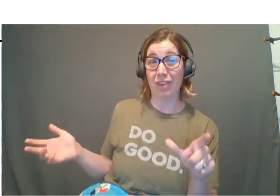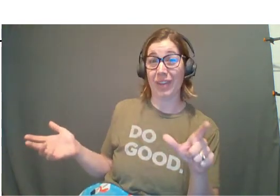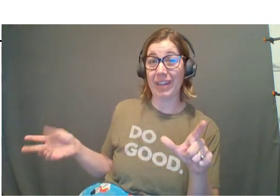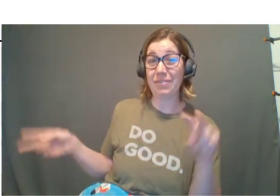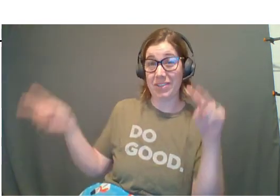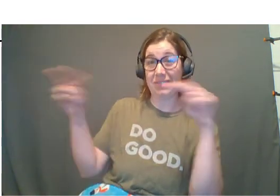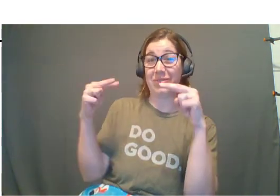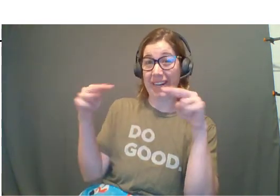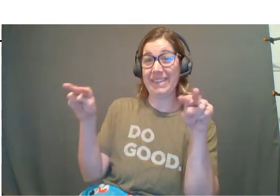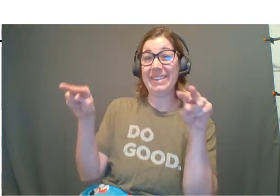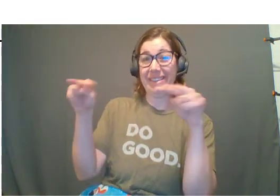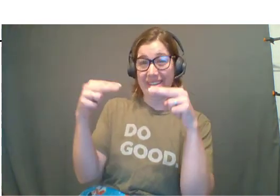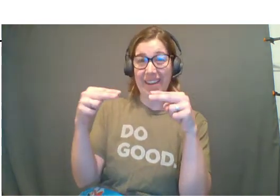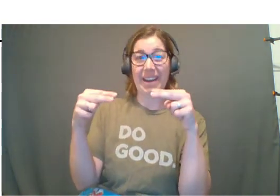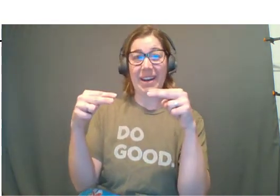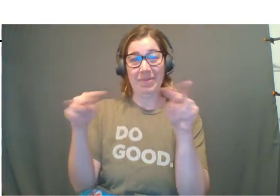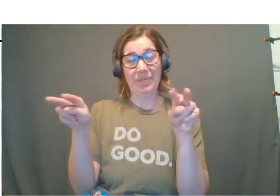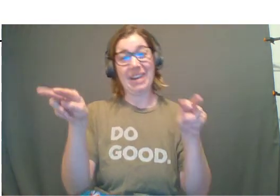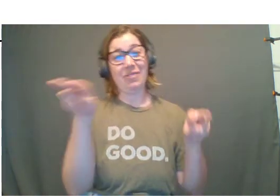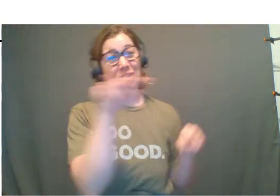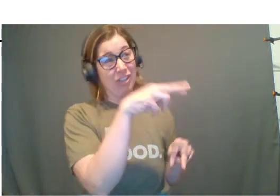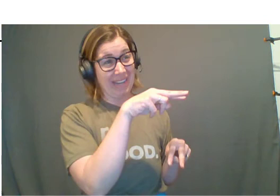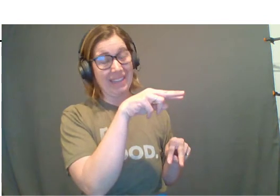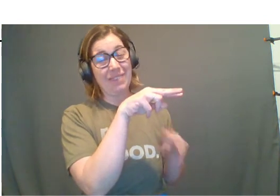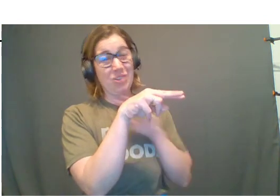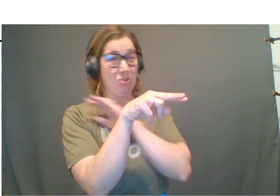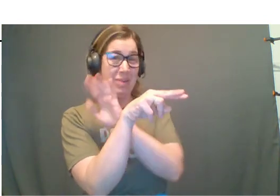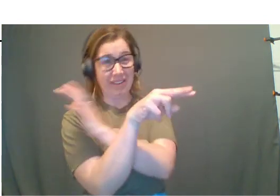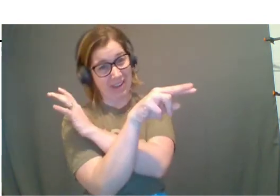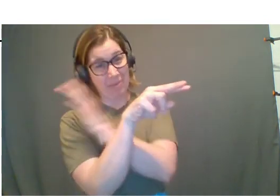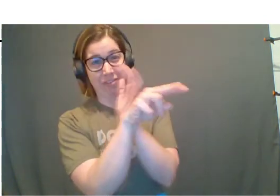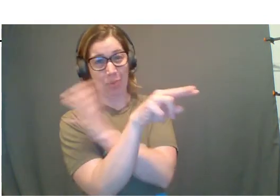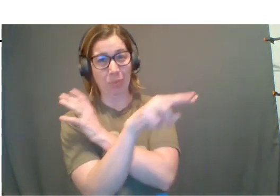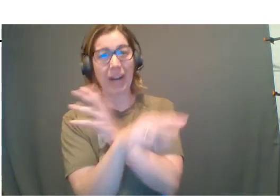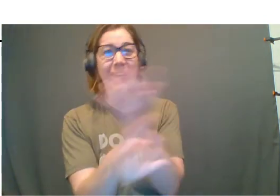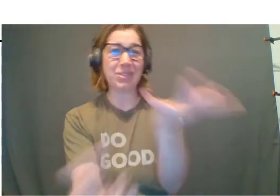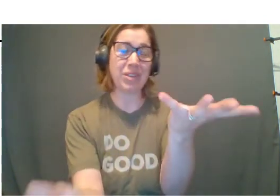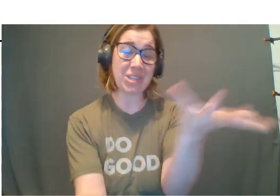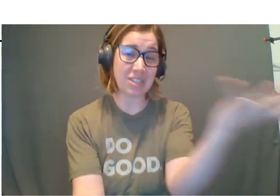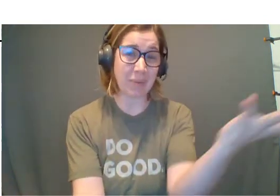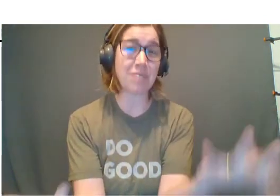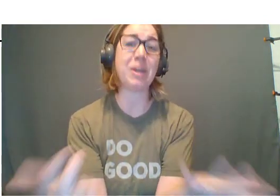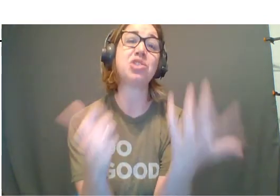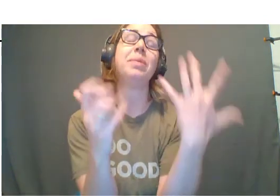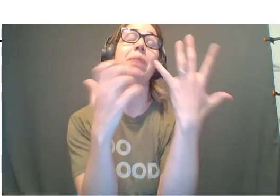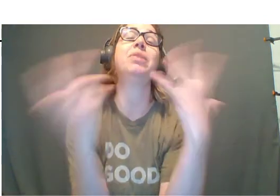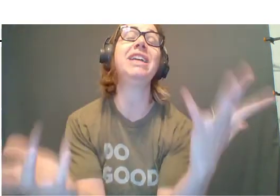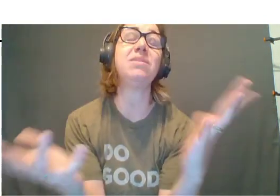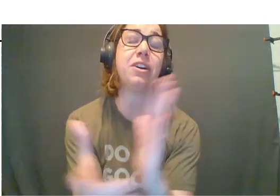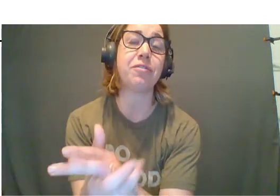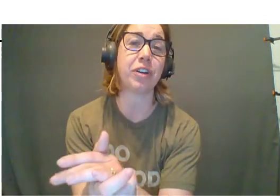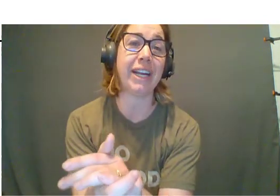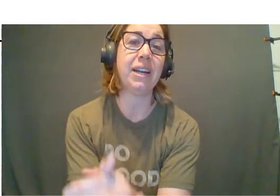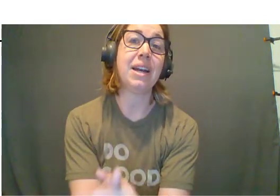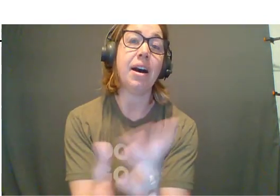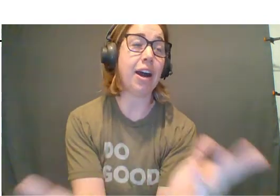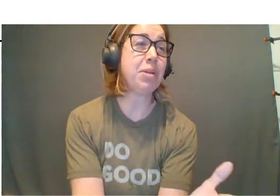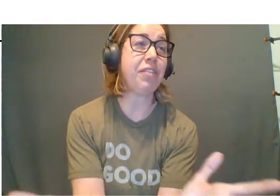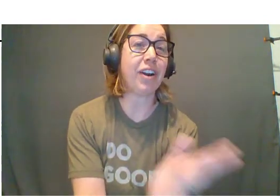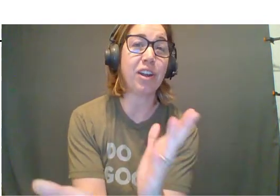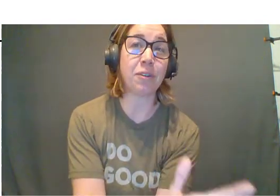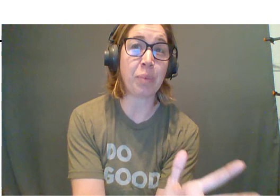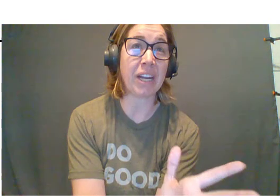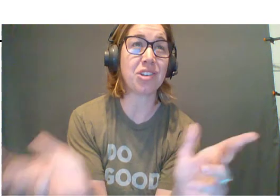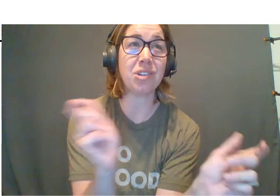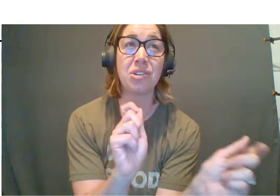would be on the left, right? And if you're looking left, you'd be coming from the right. So this is my spatial map. Please feel free. I'm